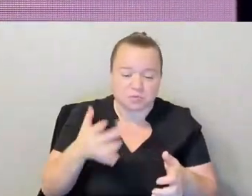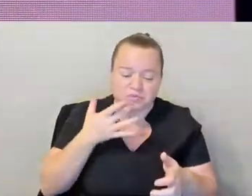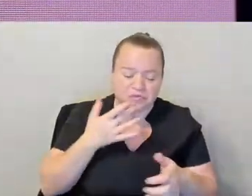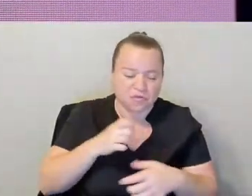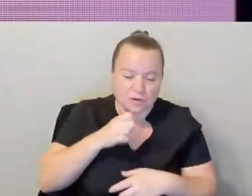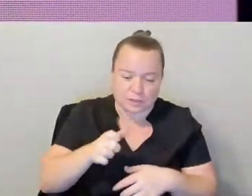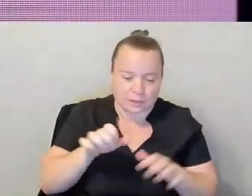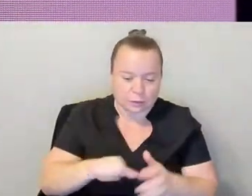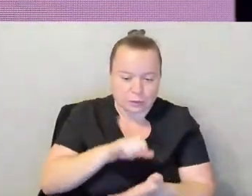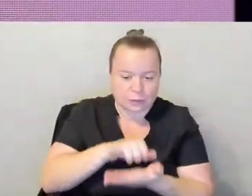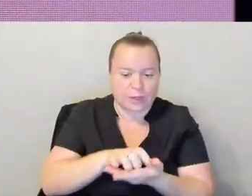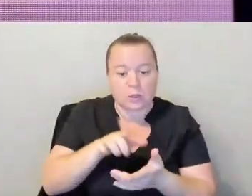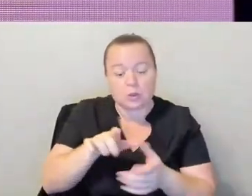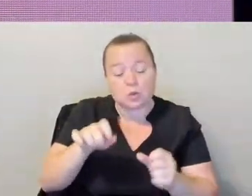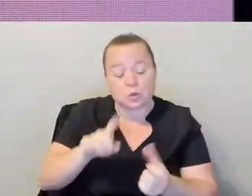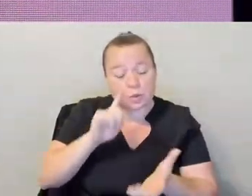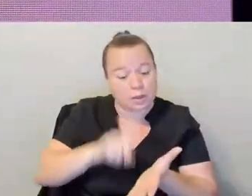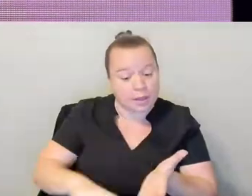through